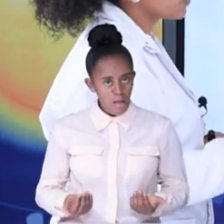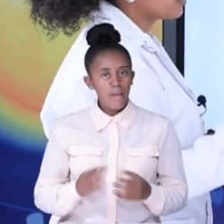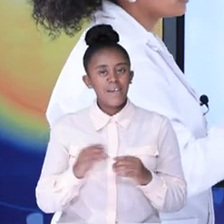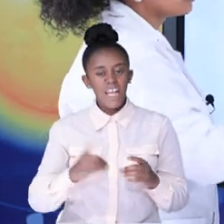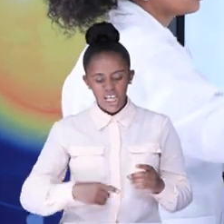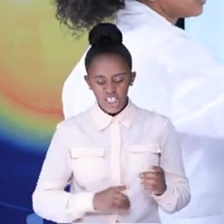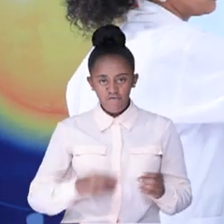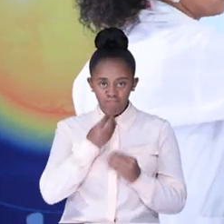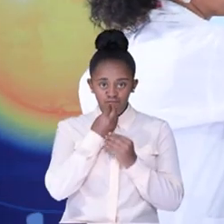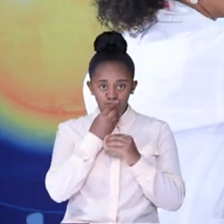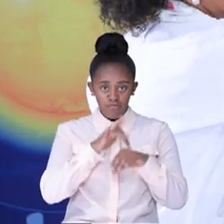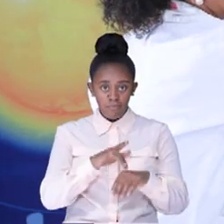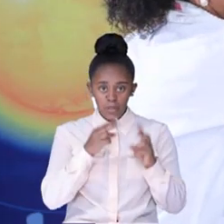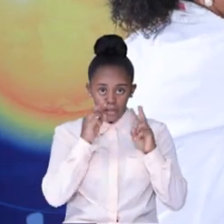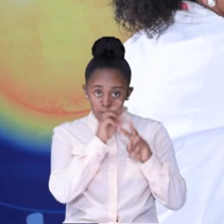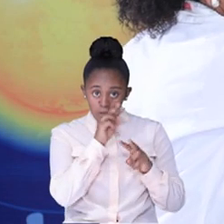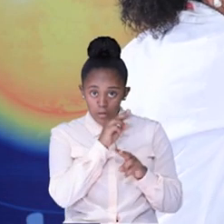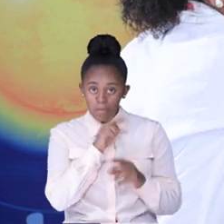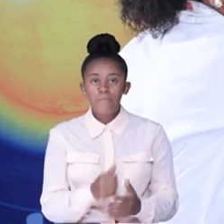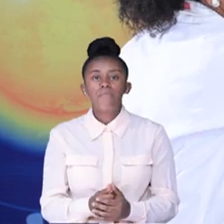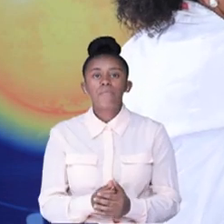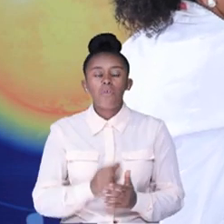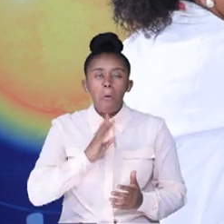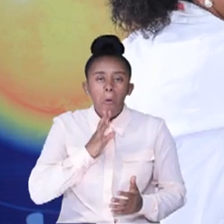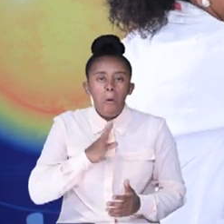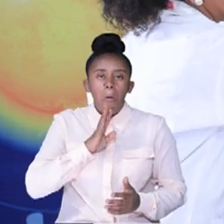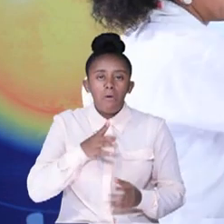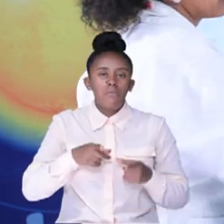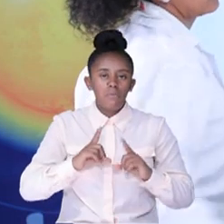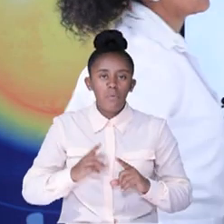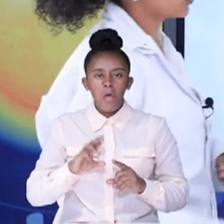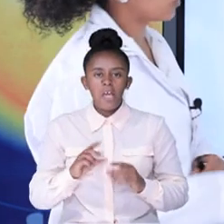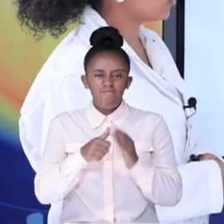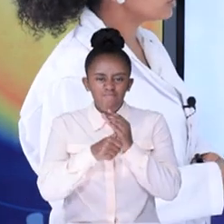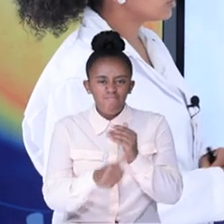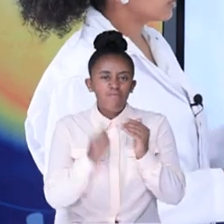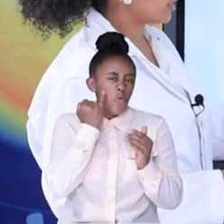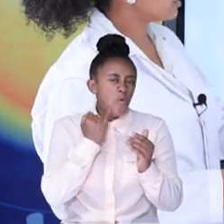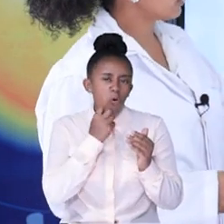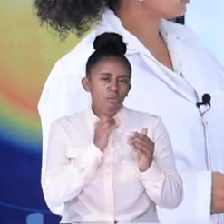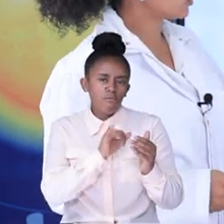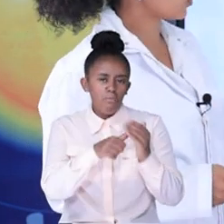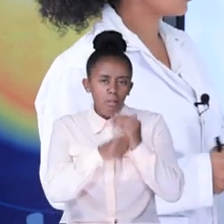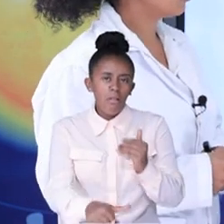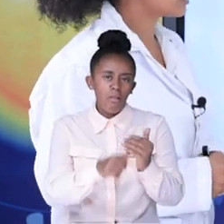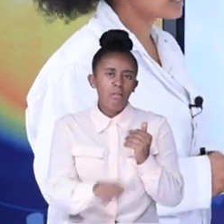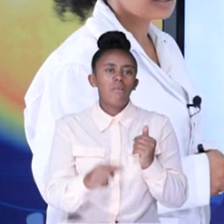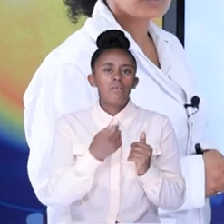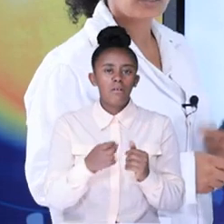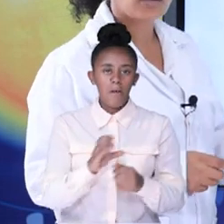system, you can observe symptoms like vomiting, diarrhea, and so on. And in case